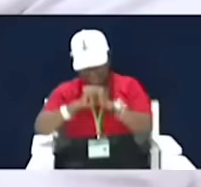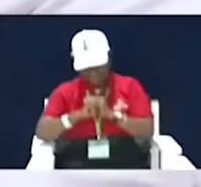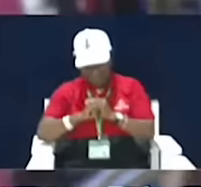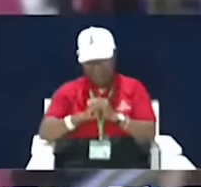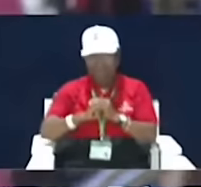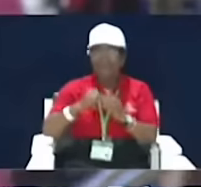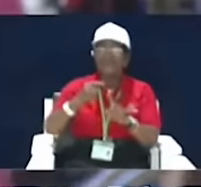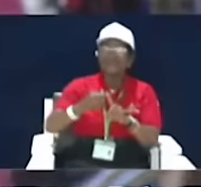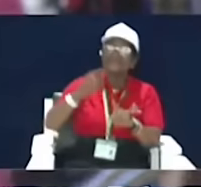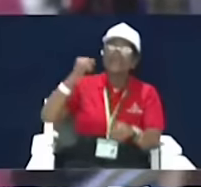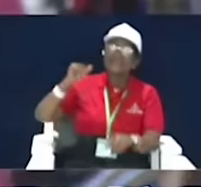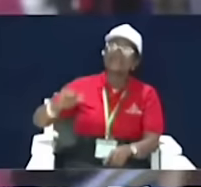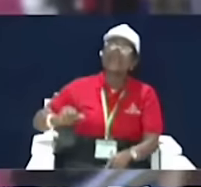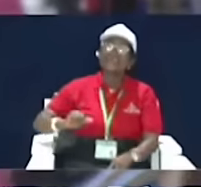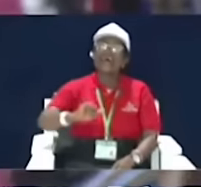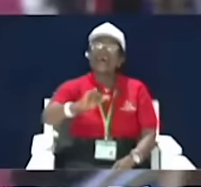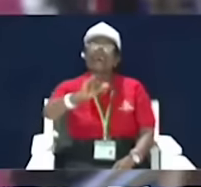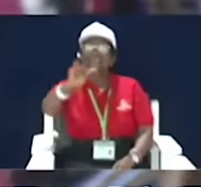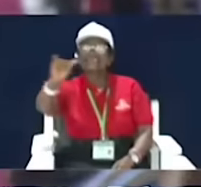Adoration,